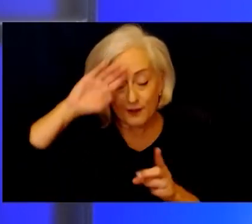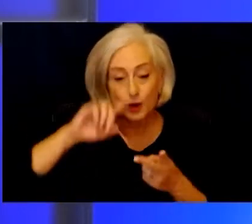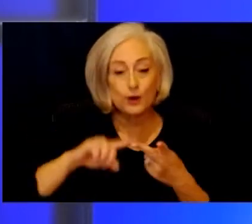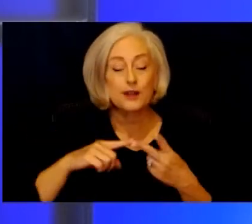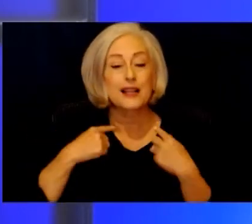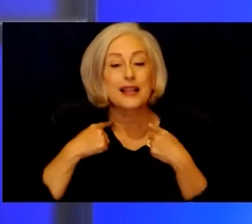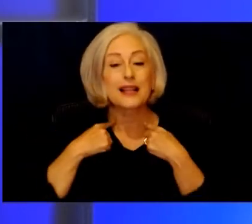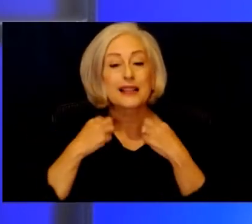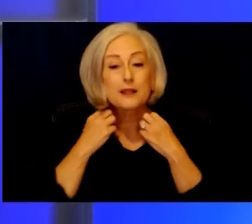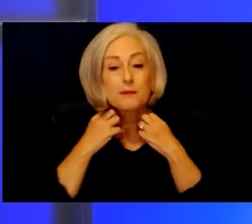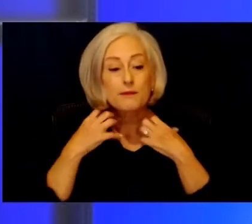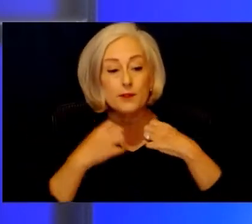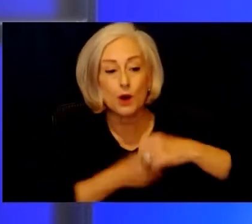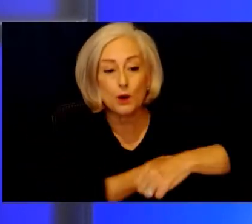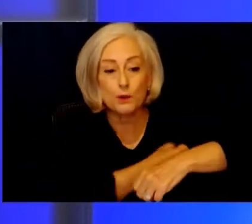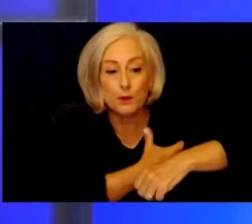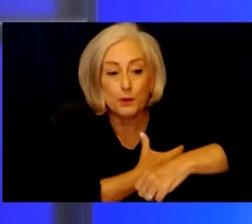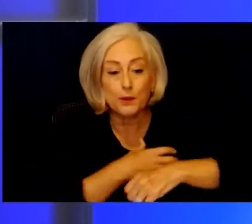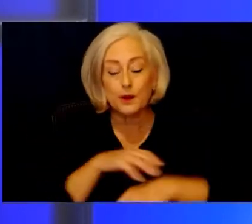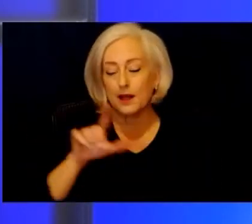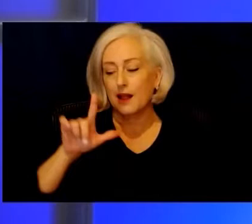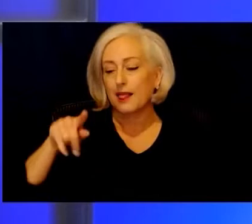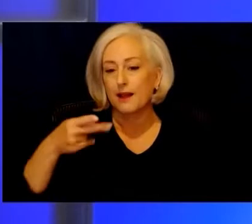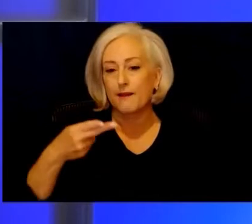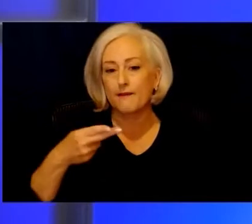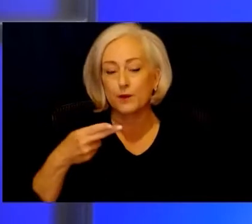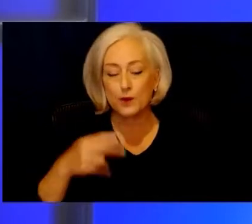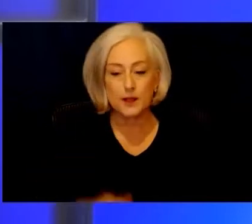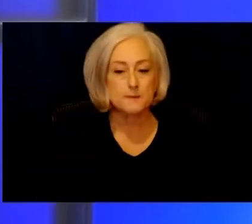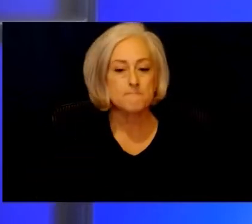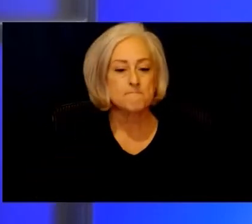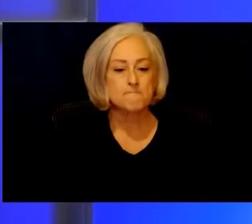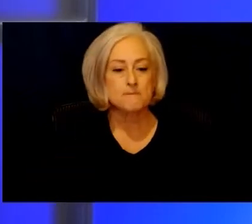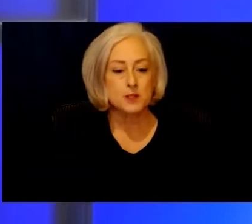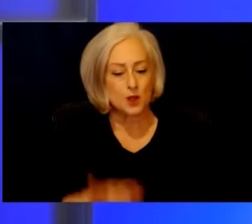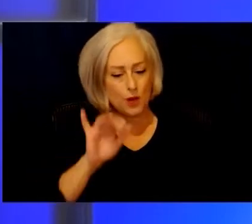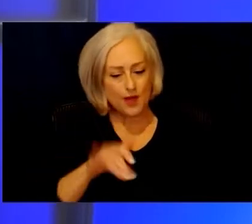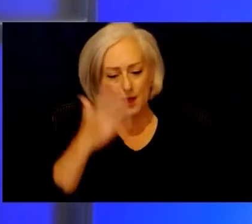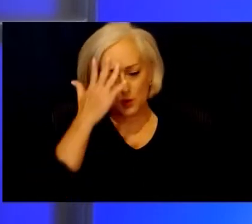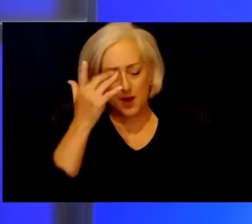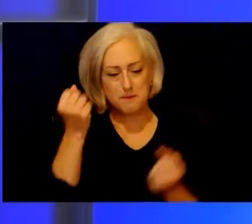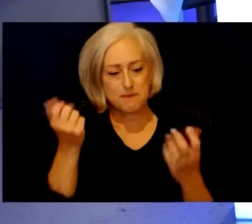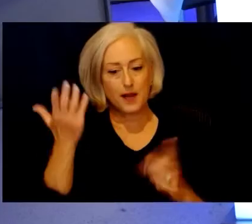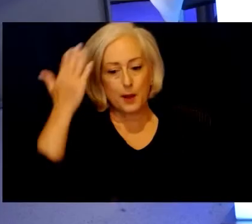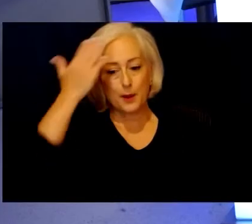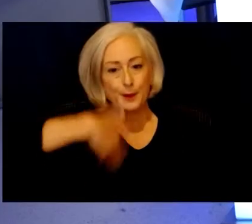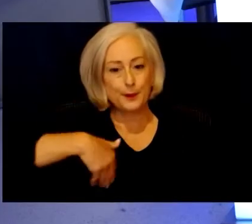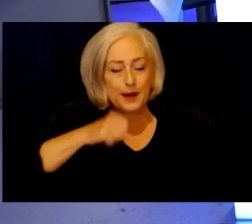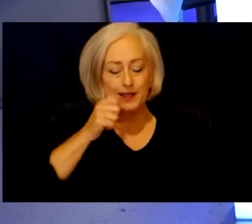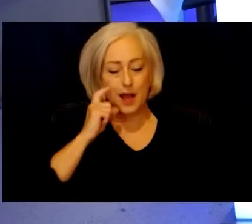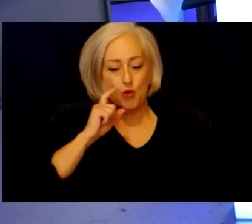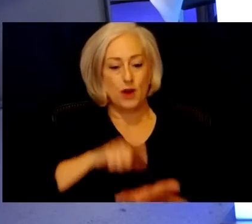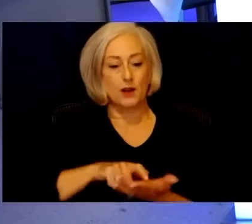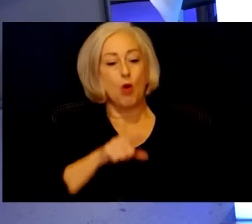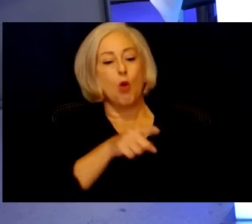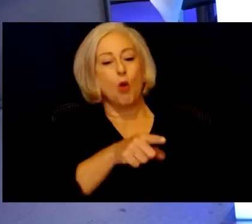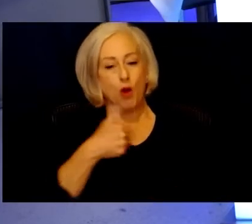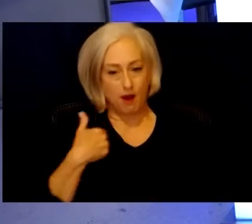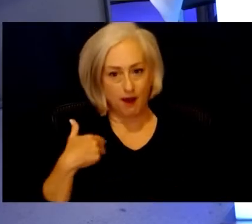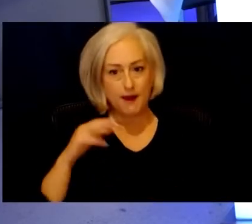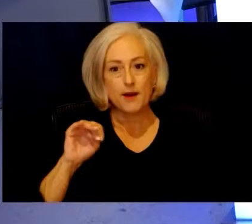that's probably been what's contributed to a lot of these cases not getting recognized promptly. Yeah, I would totally agree. I think those are great